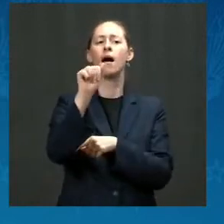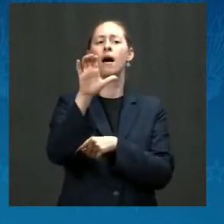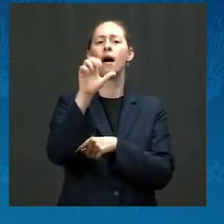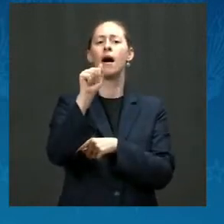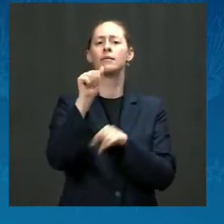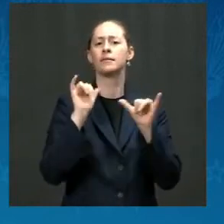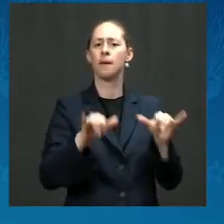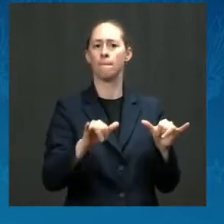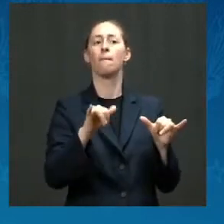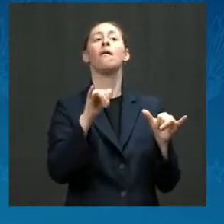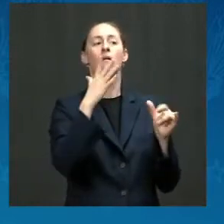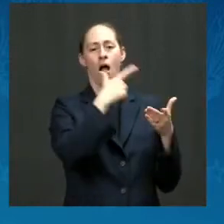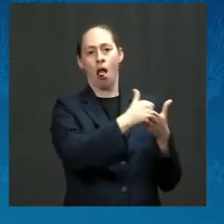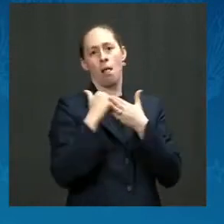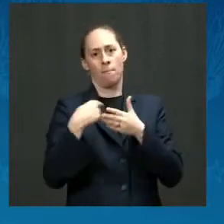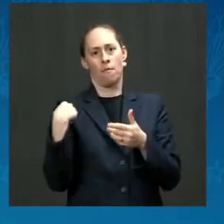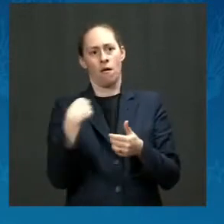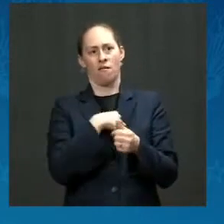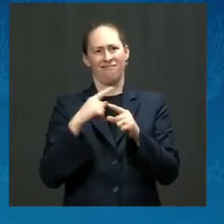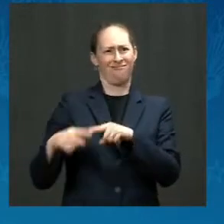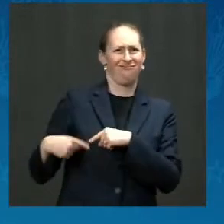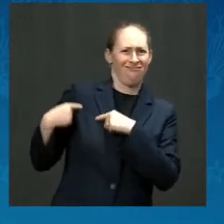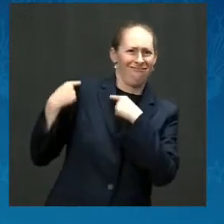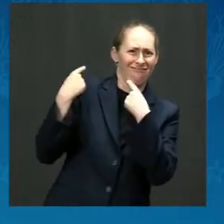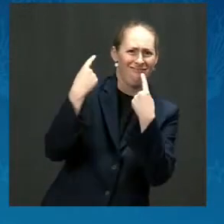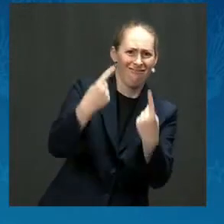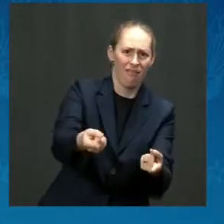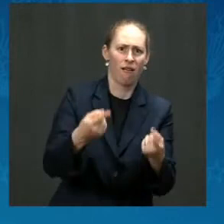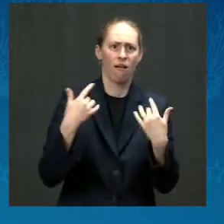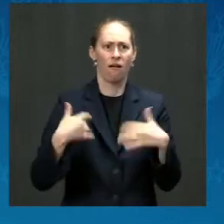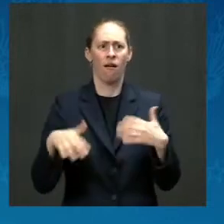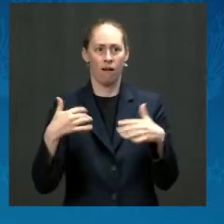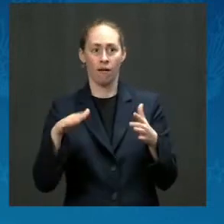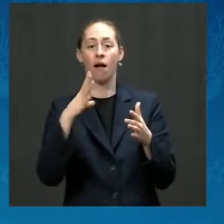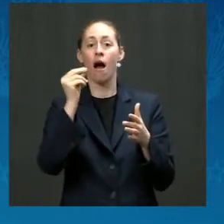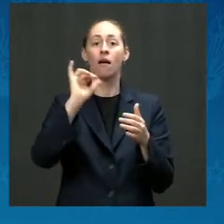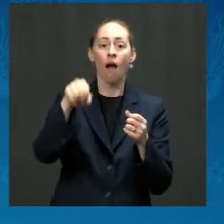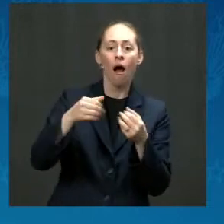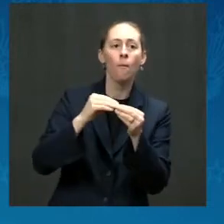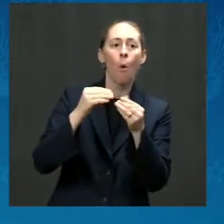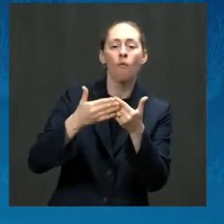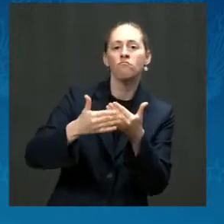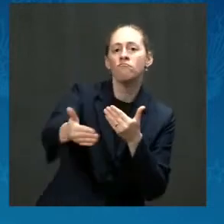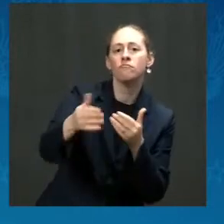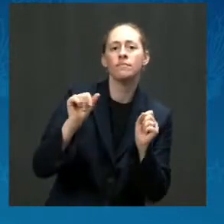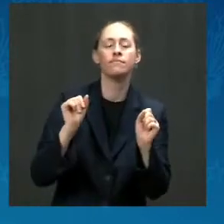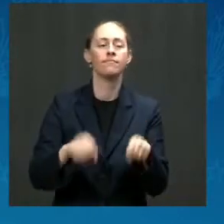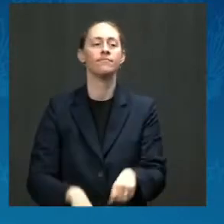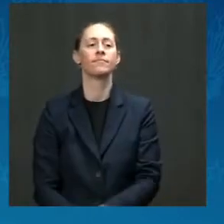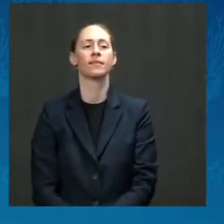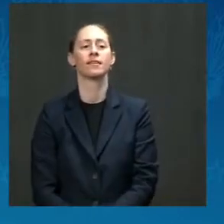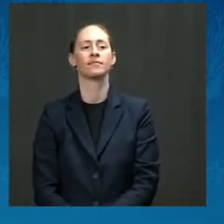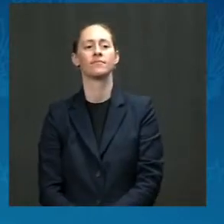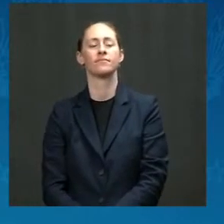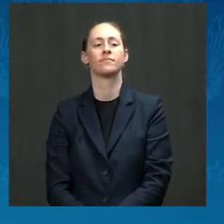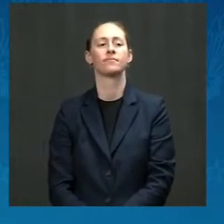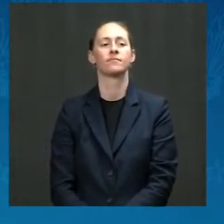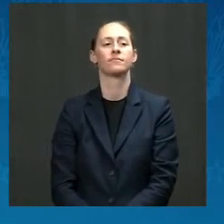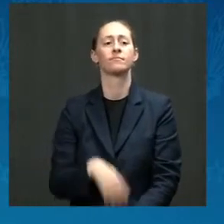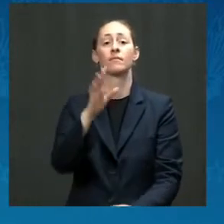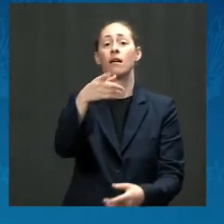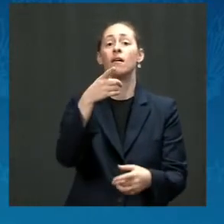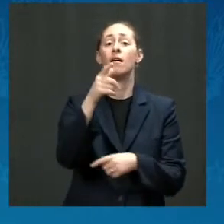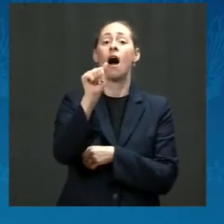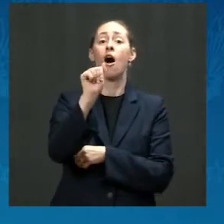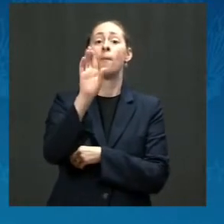needed during a pandemic. I also hoped the ARP might help my family a little bit too. Well, it helped a